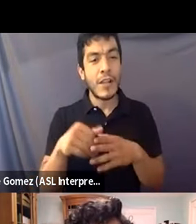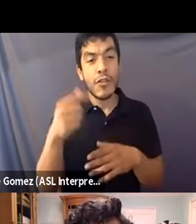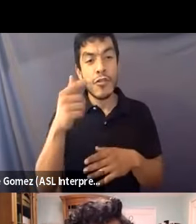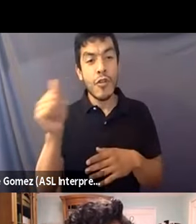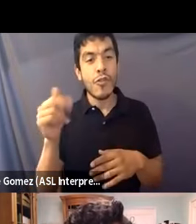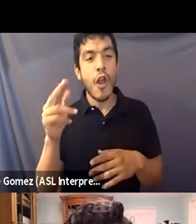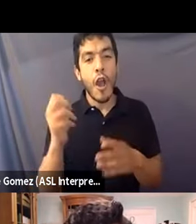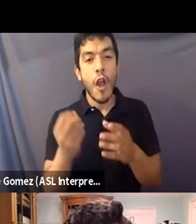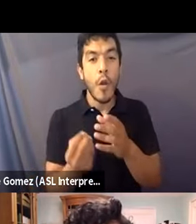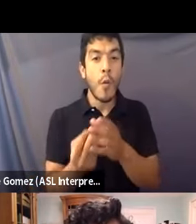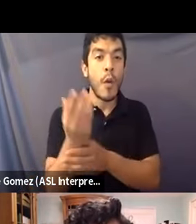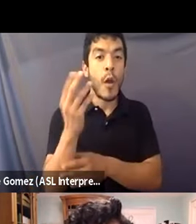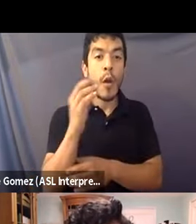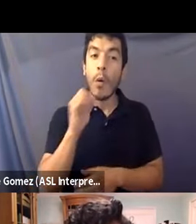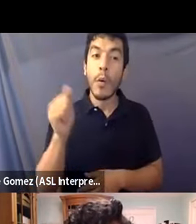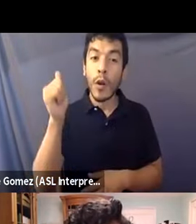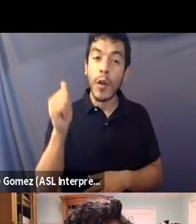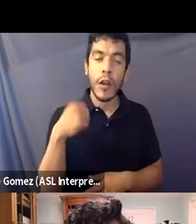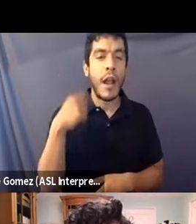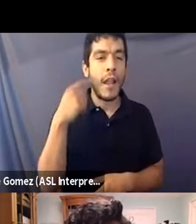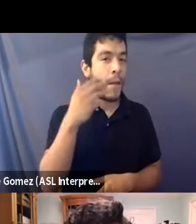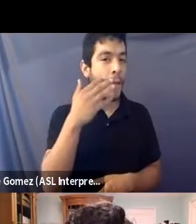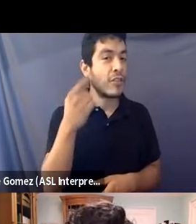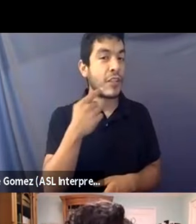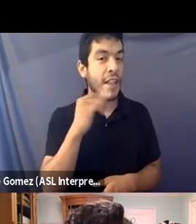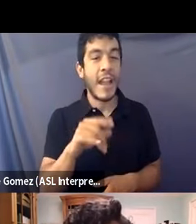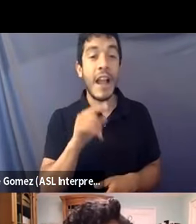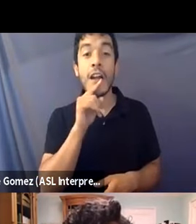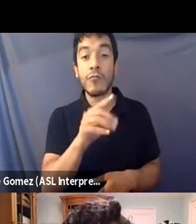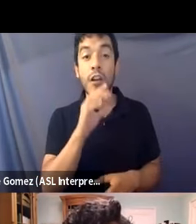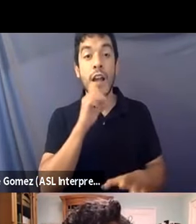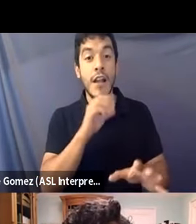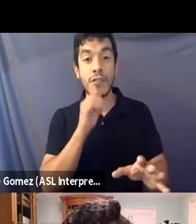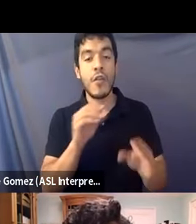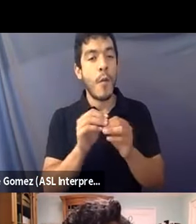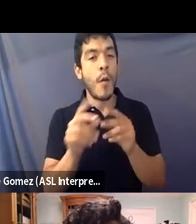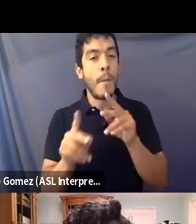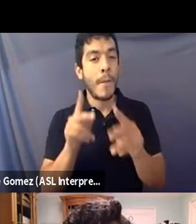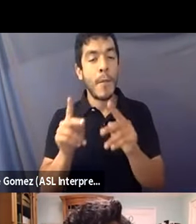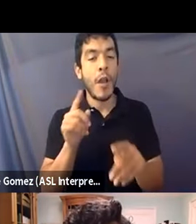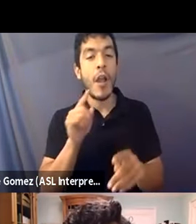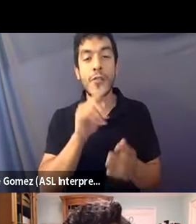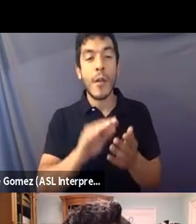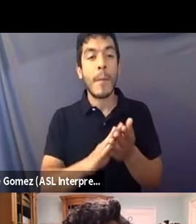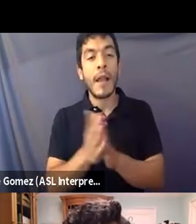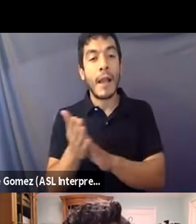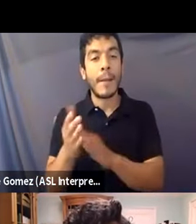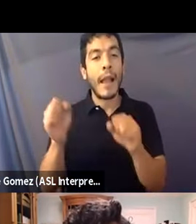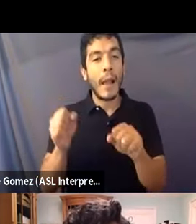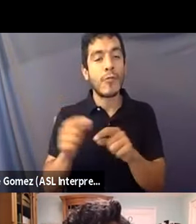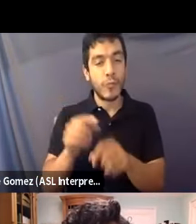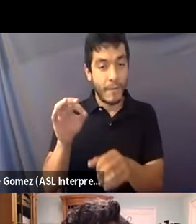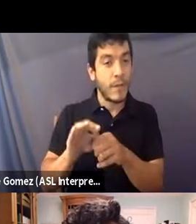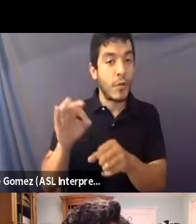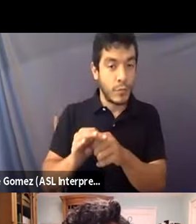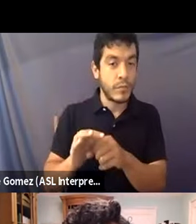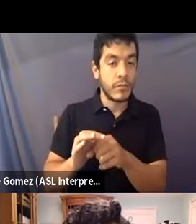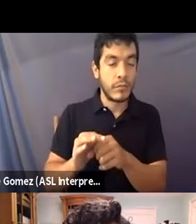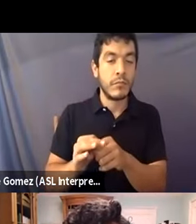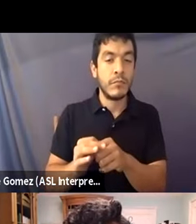saying that because it is the literal age, like more and more people are becoming, uh, eligible to vote. Um, and